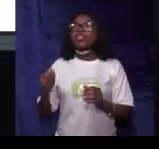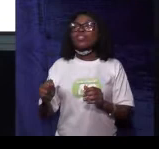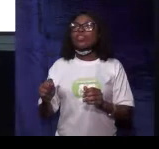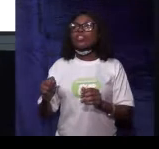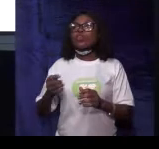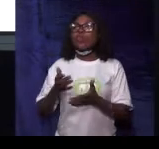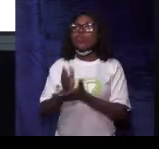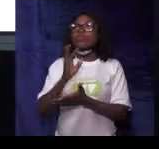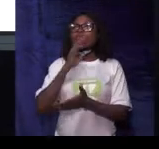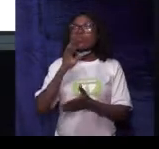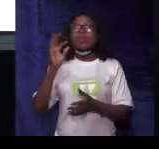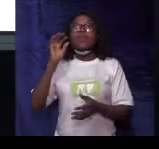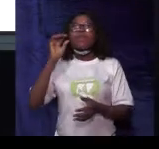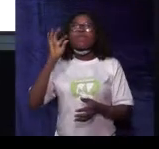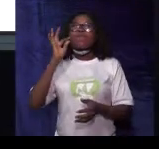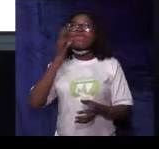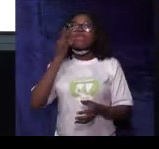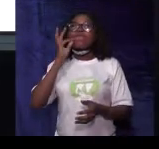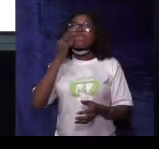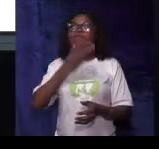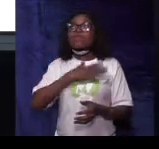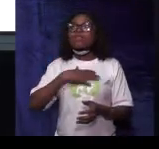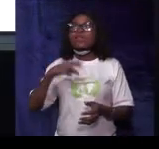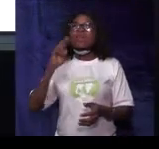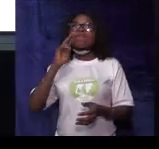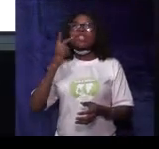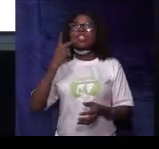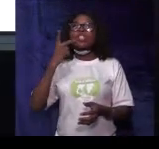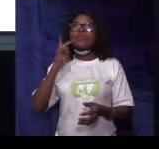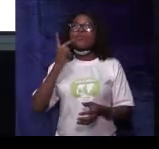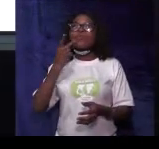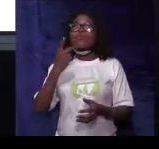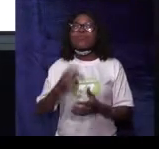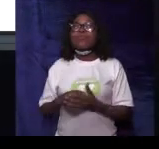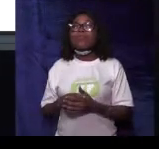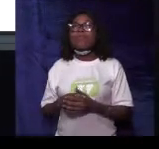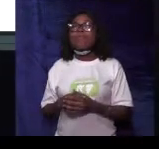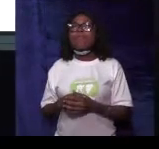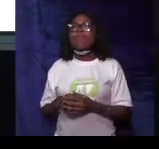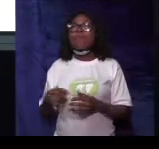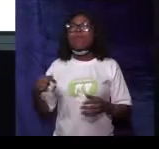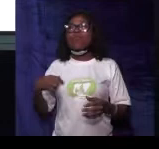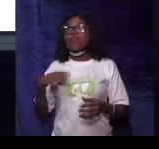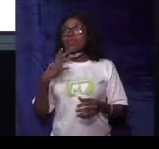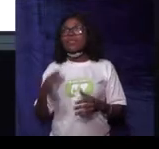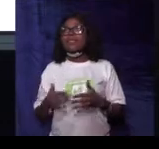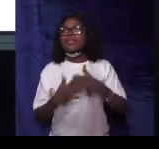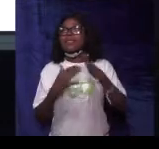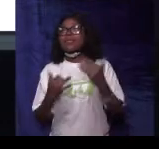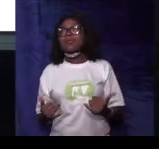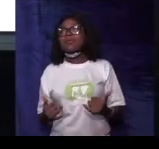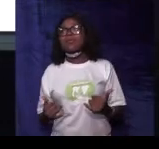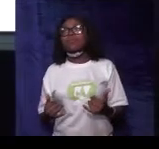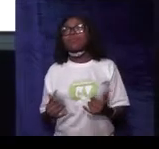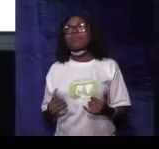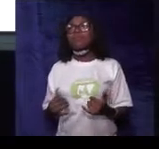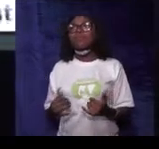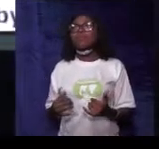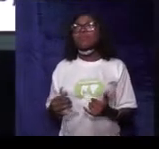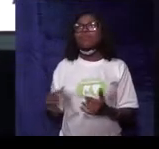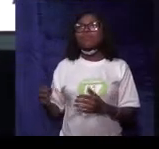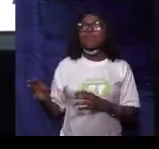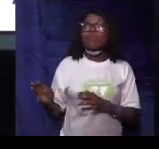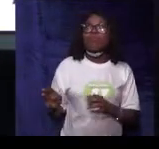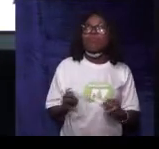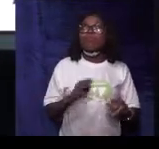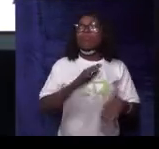correct answer? The right answer is fruits and vegetables. I hope we are seeing who is leading.